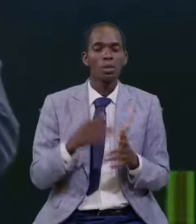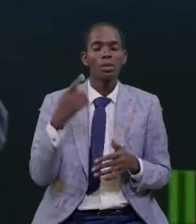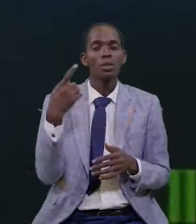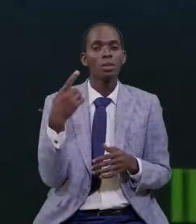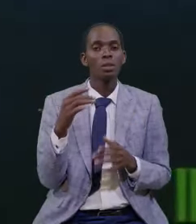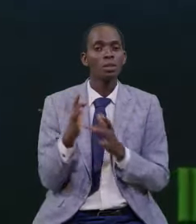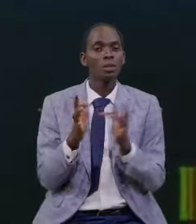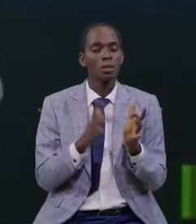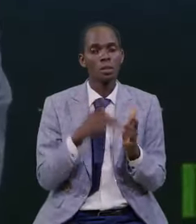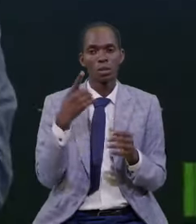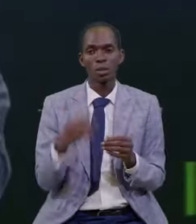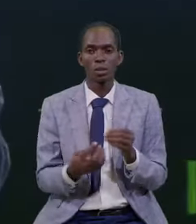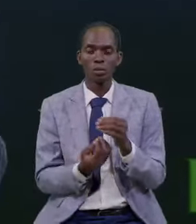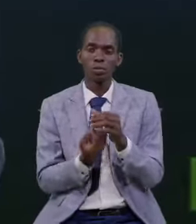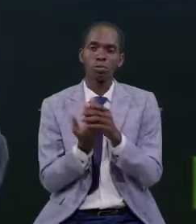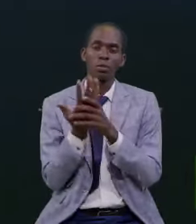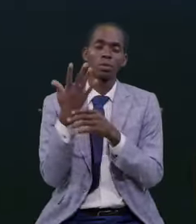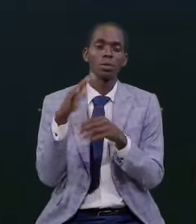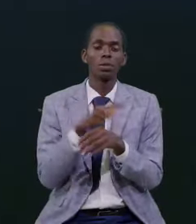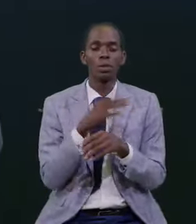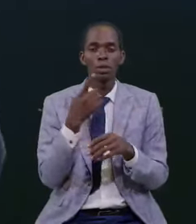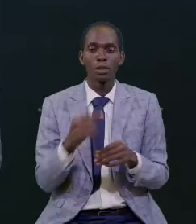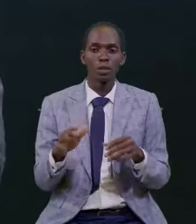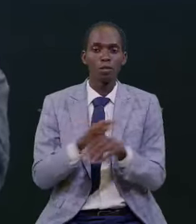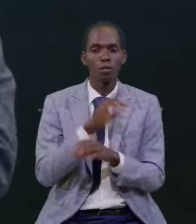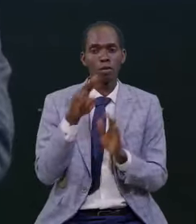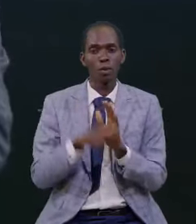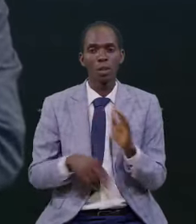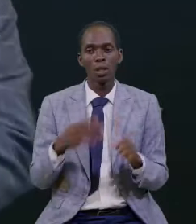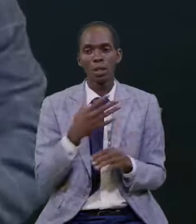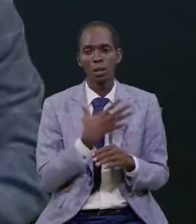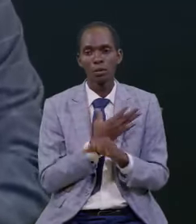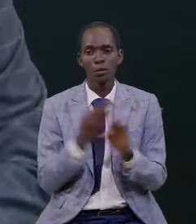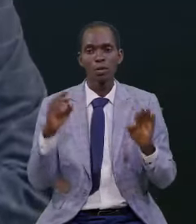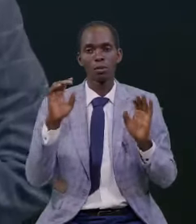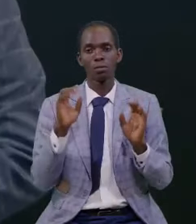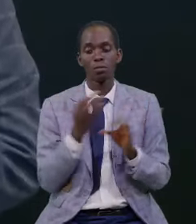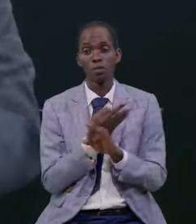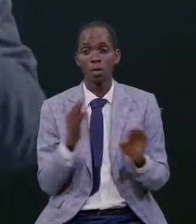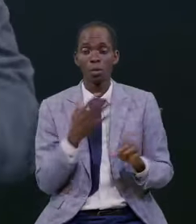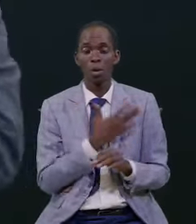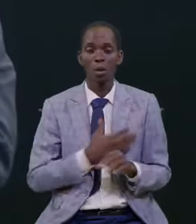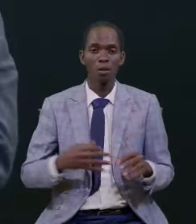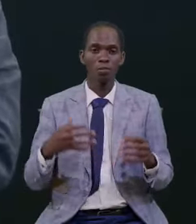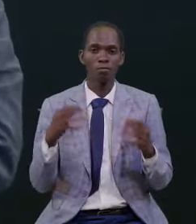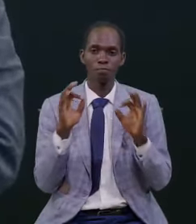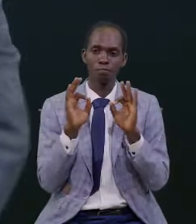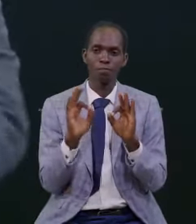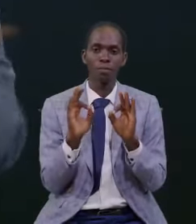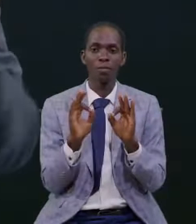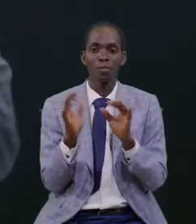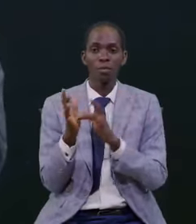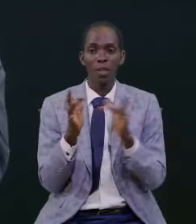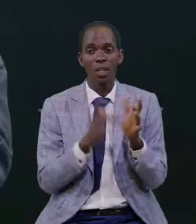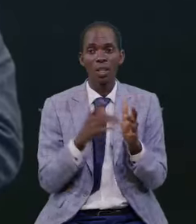freedom, and fitness. It says it all, Jesus, the fountain of fullness,